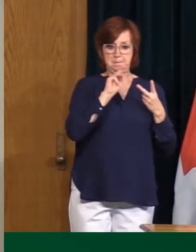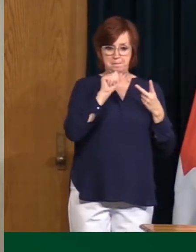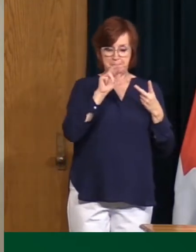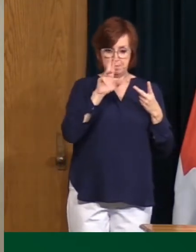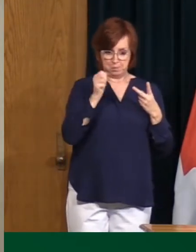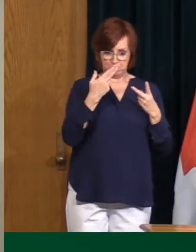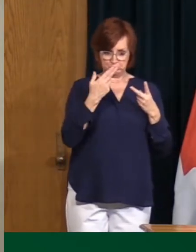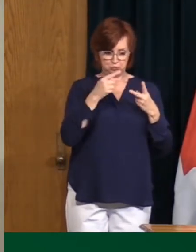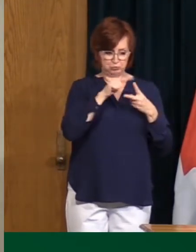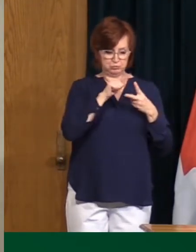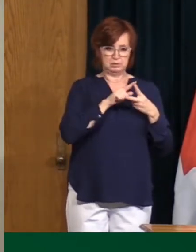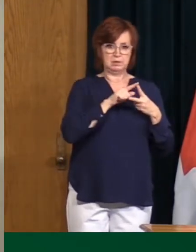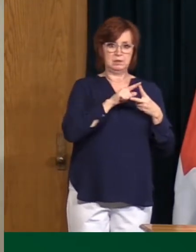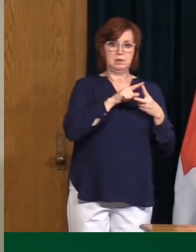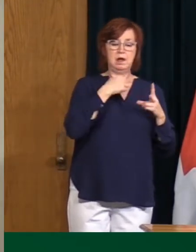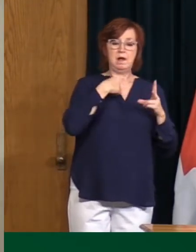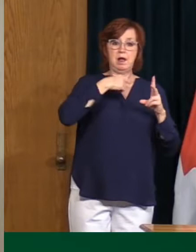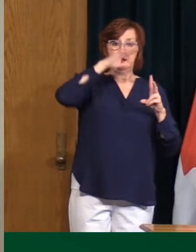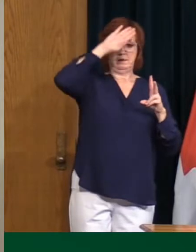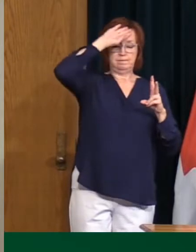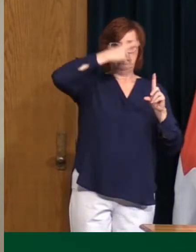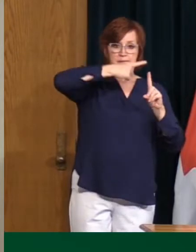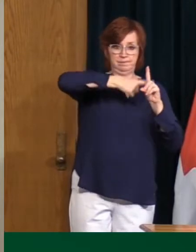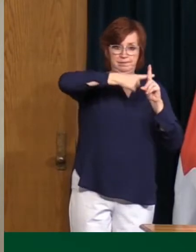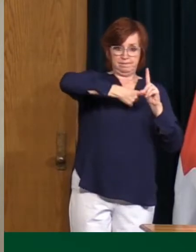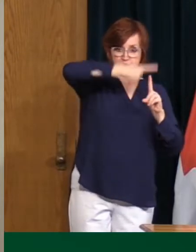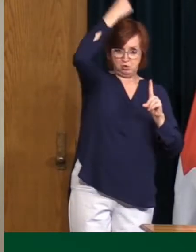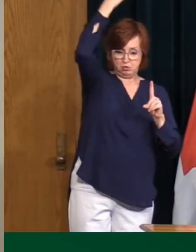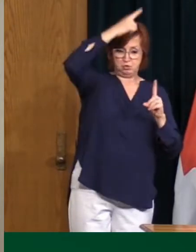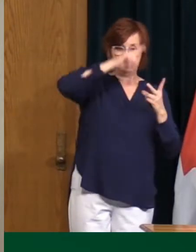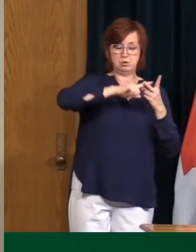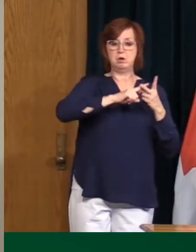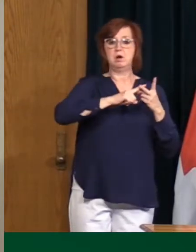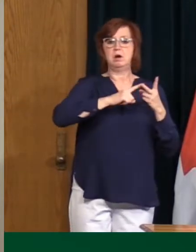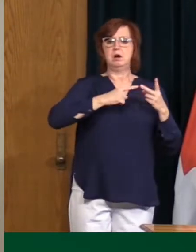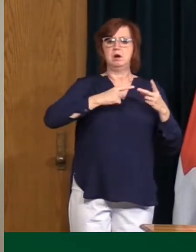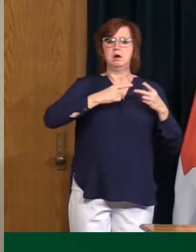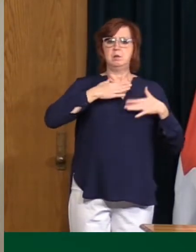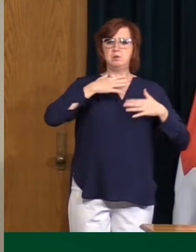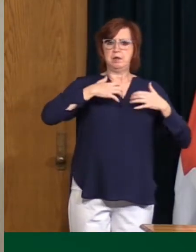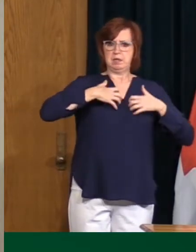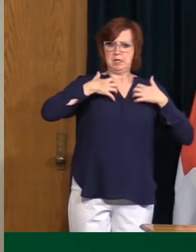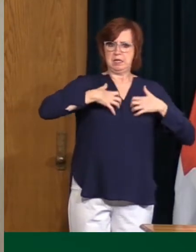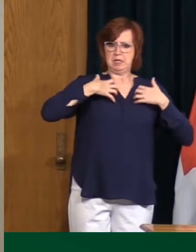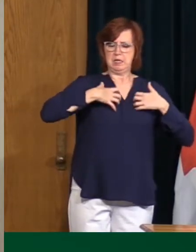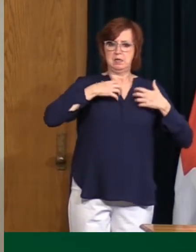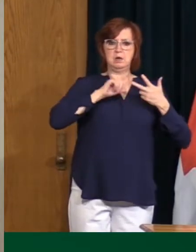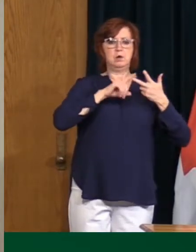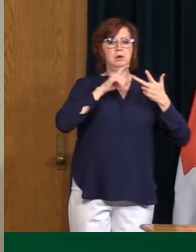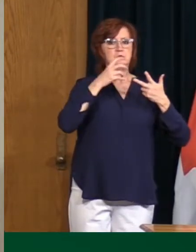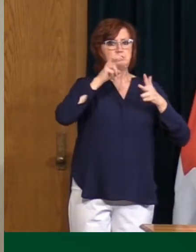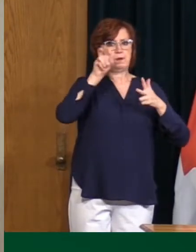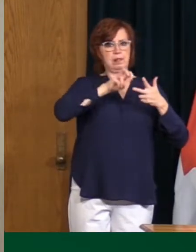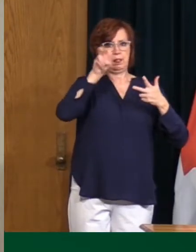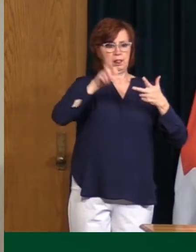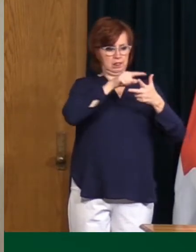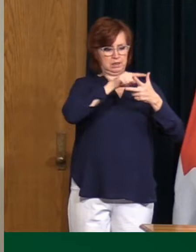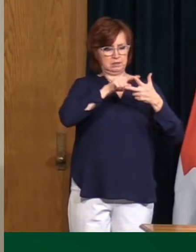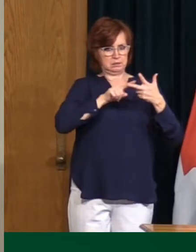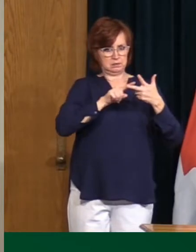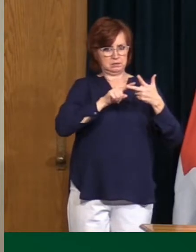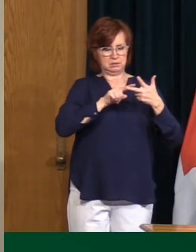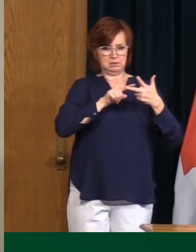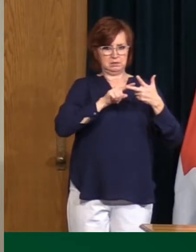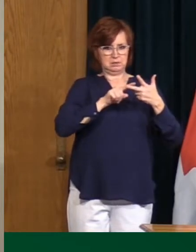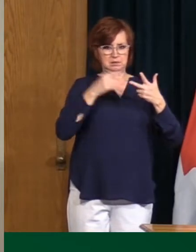seek testing, because we knew that's where we need to focus on. And then we started saying that if you have mild symptoms, you